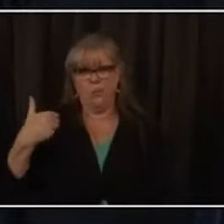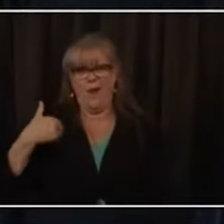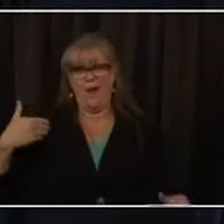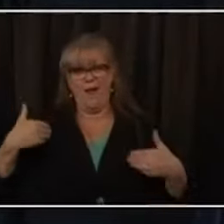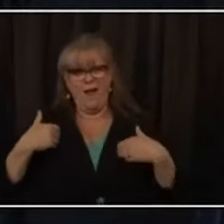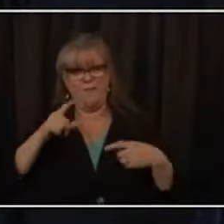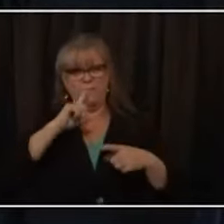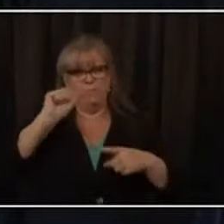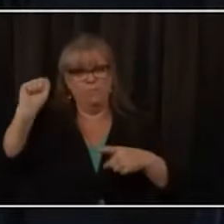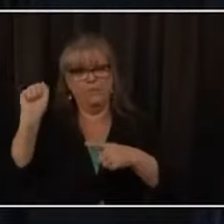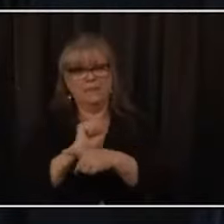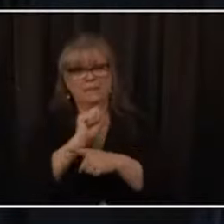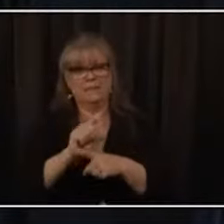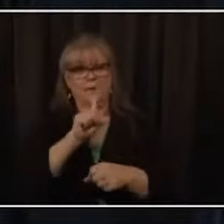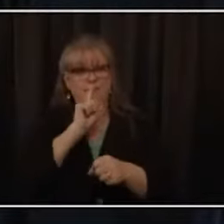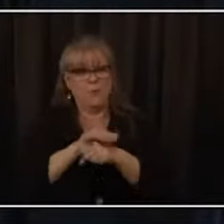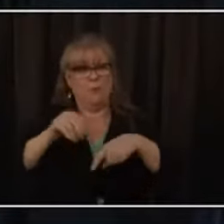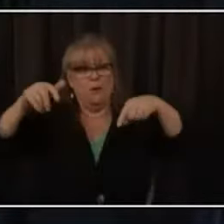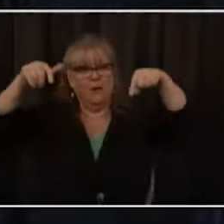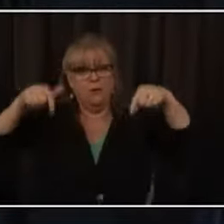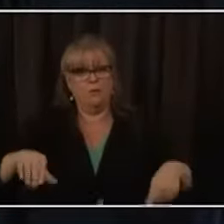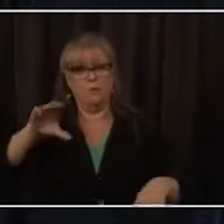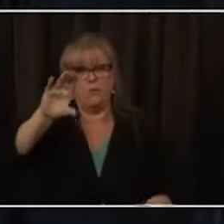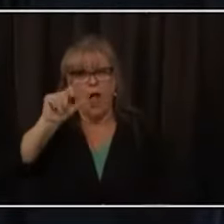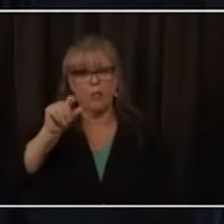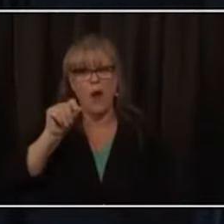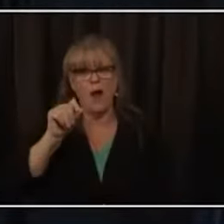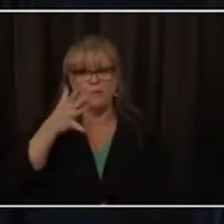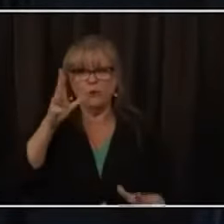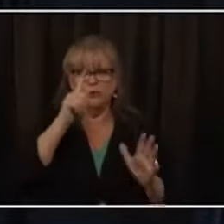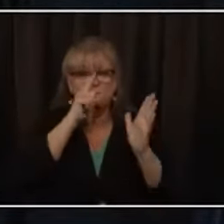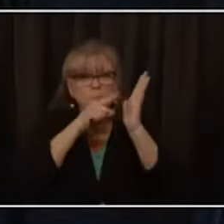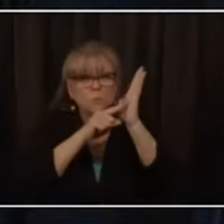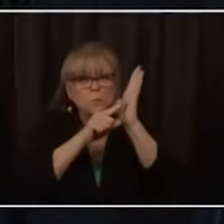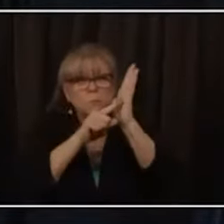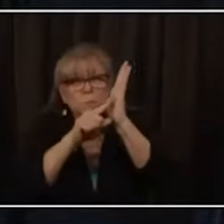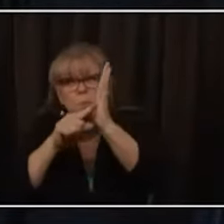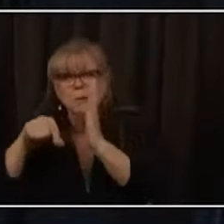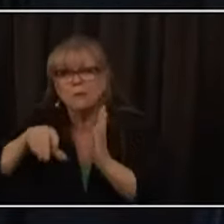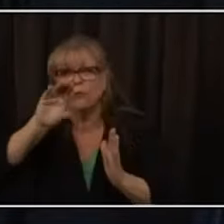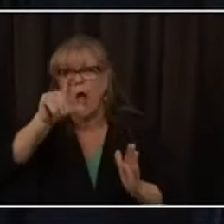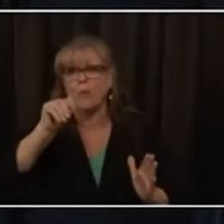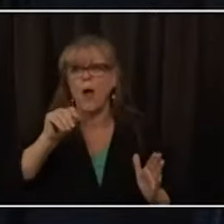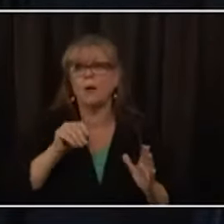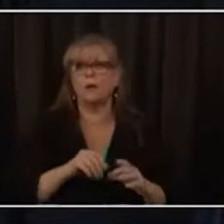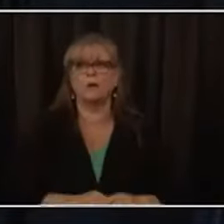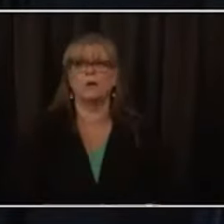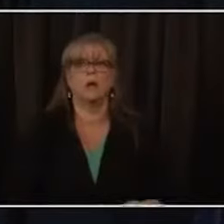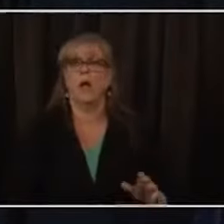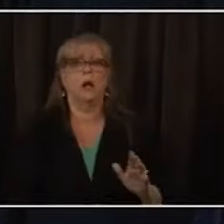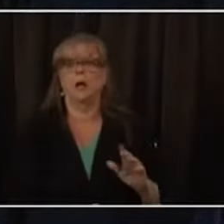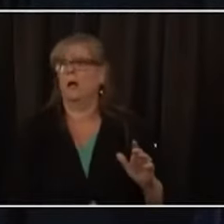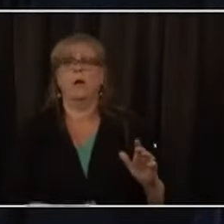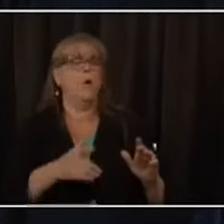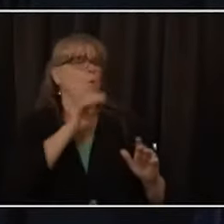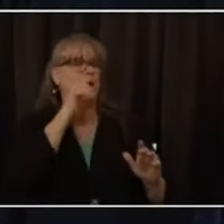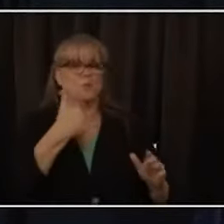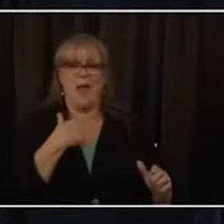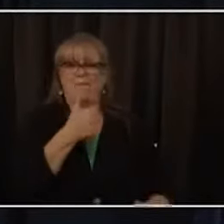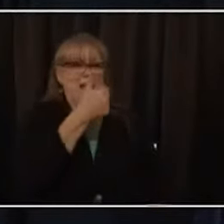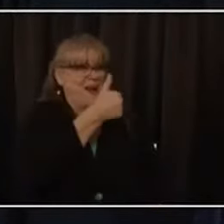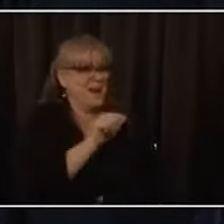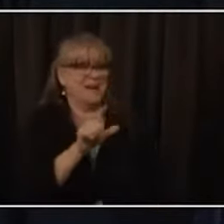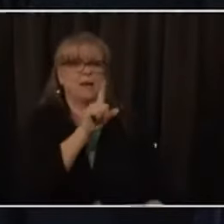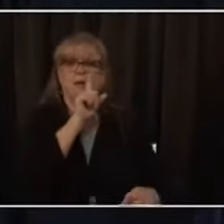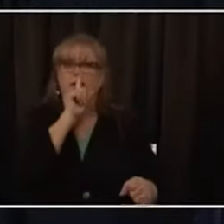are we investigating any of those cases here? We do not have any confirmed cases of CVST in Colorado that I'm